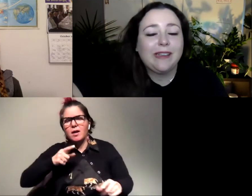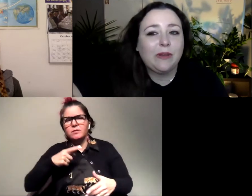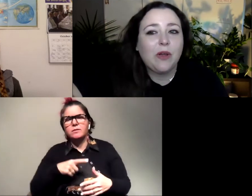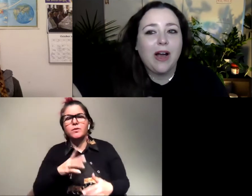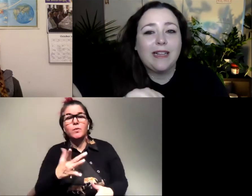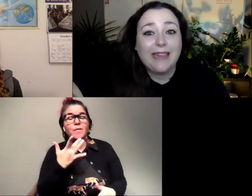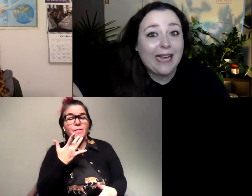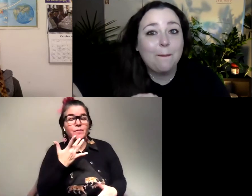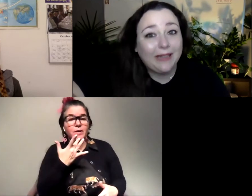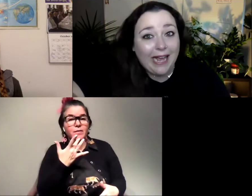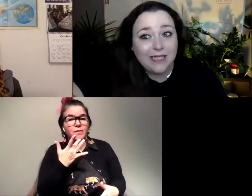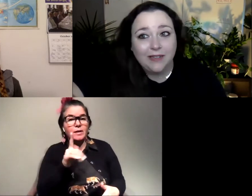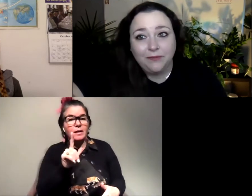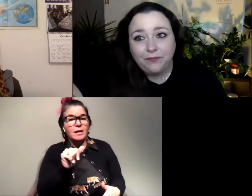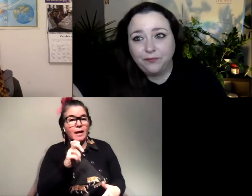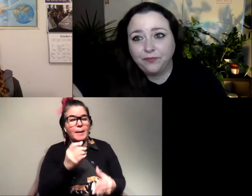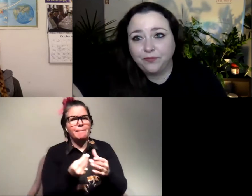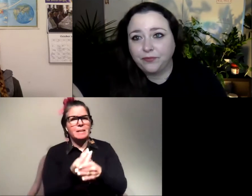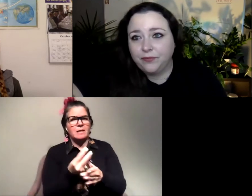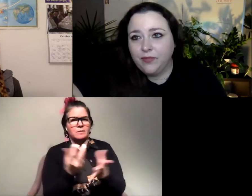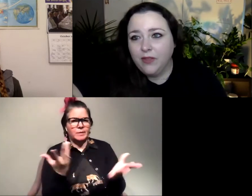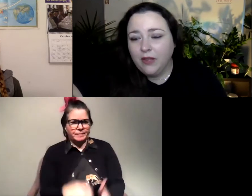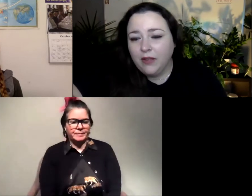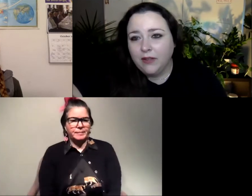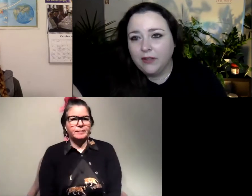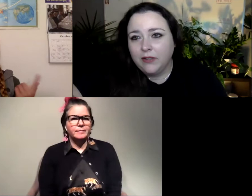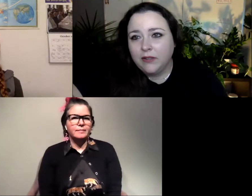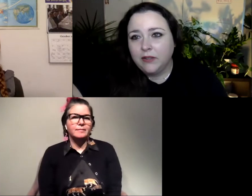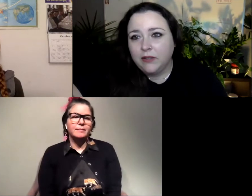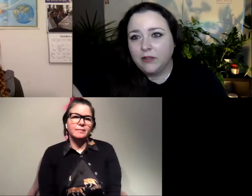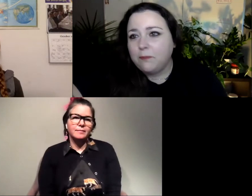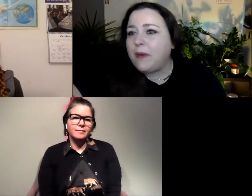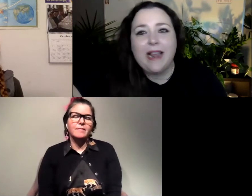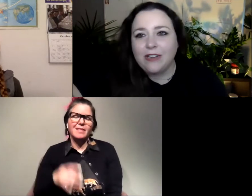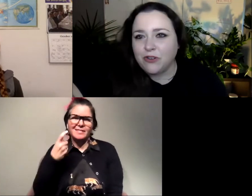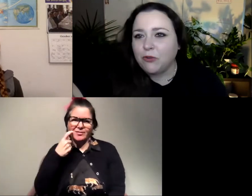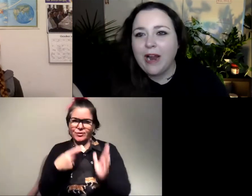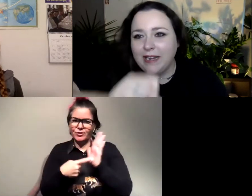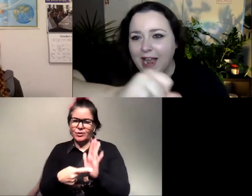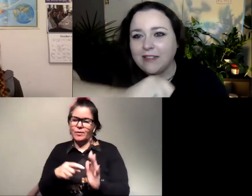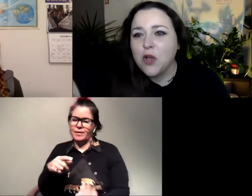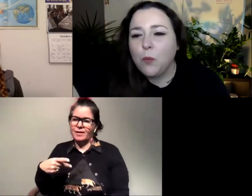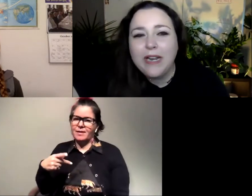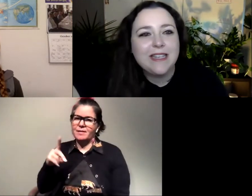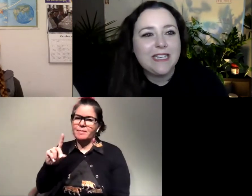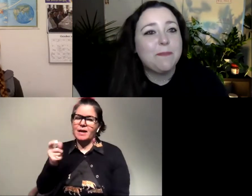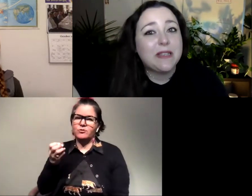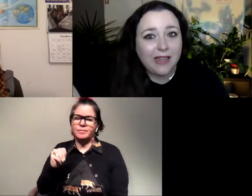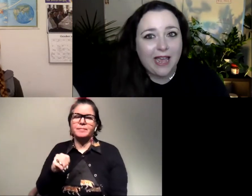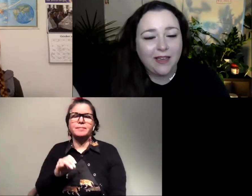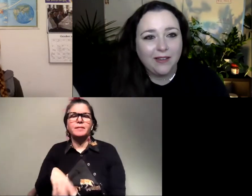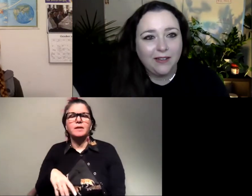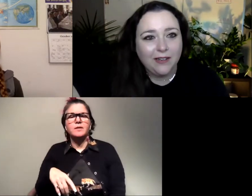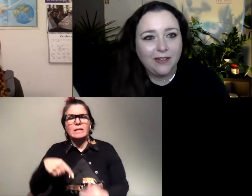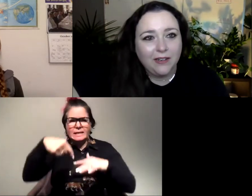favorite lake plant? Well, so Pediastrum, which I just showed you. Pediastrum. Great. Next, what is the deepest